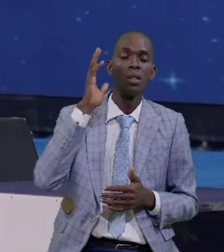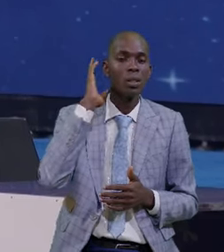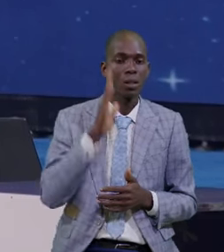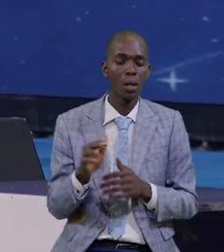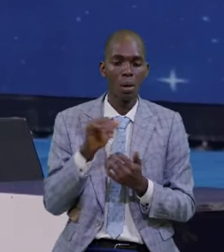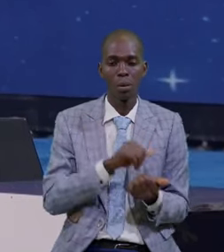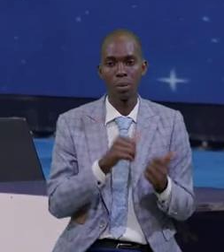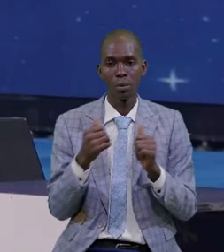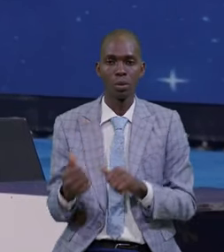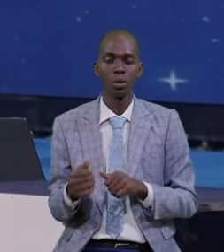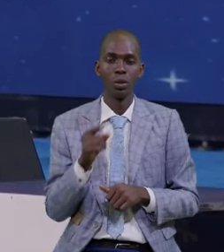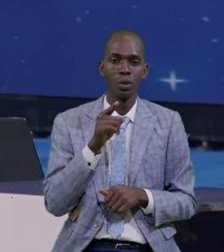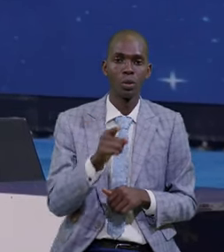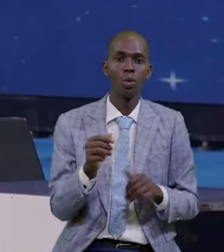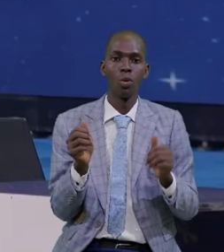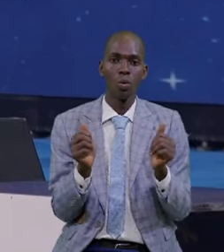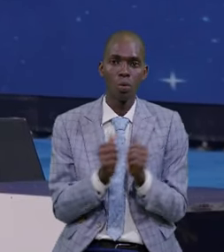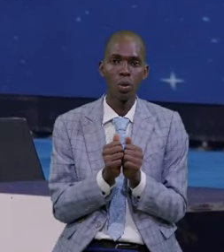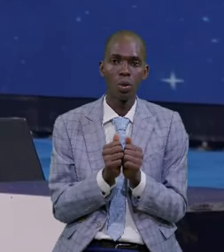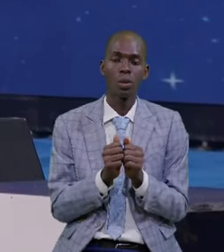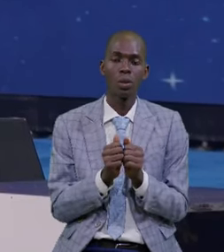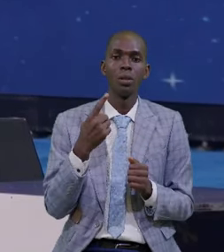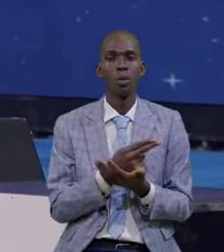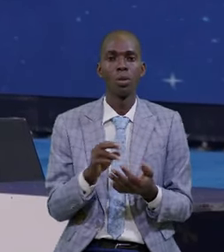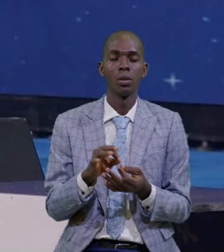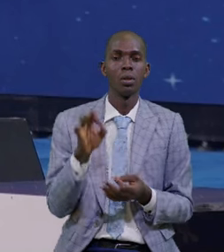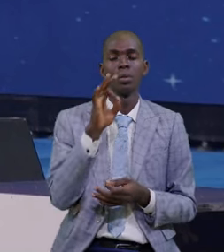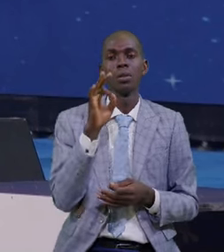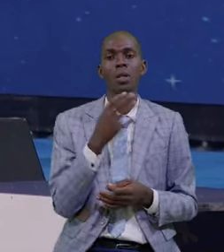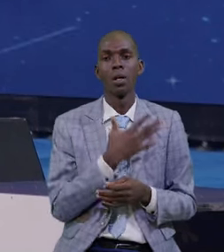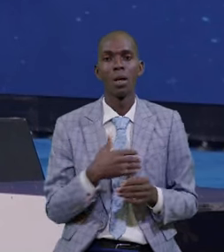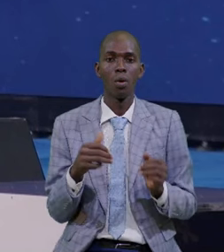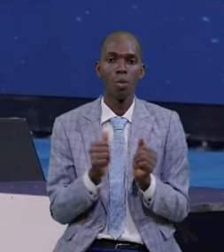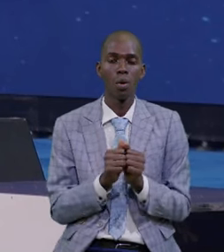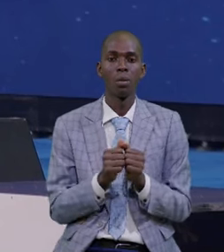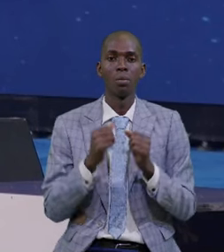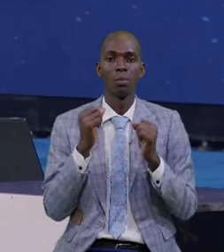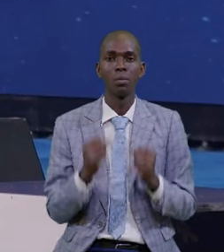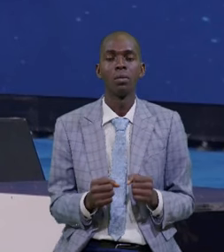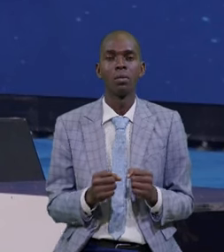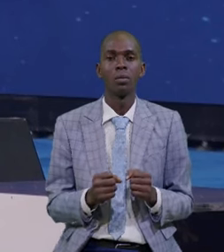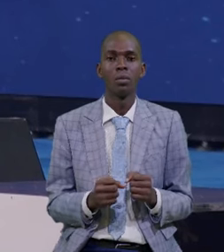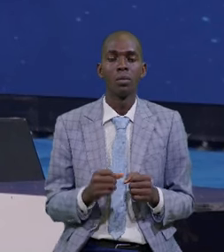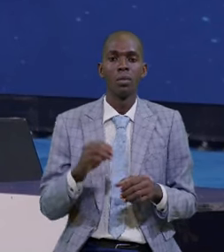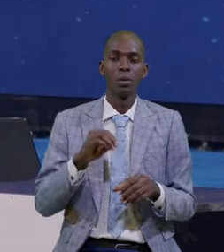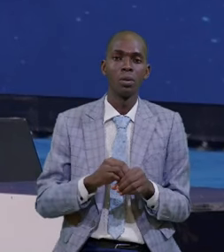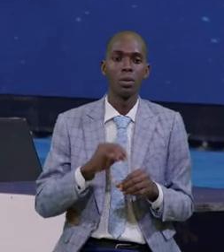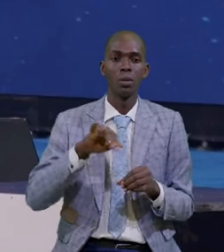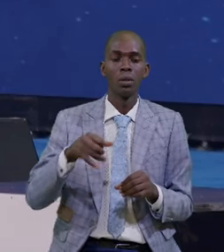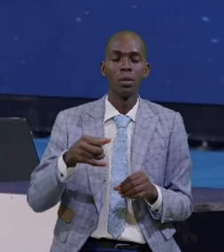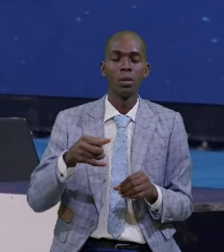you with the Holy Ghost and with fire. Here is John the